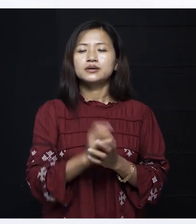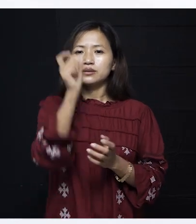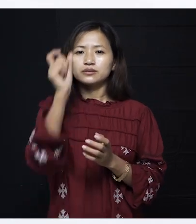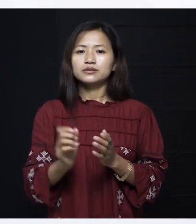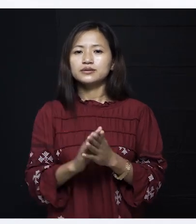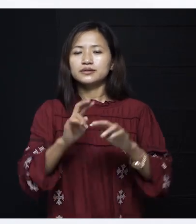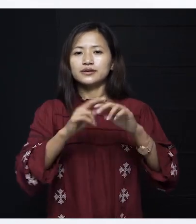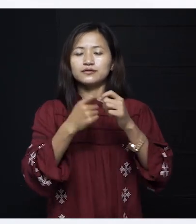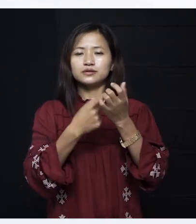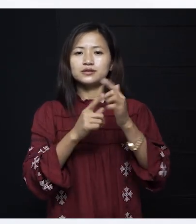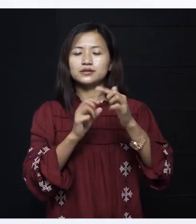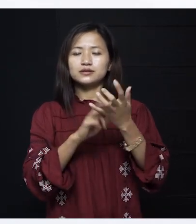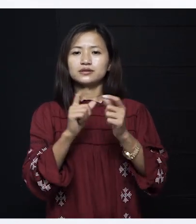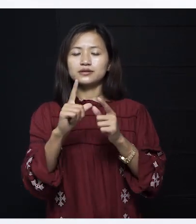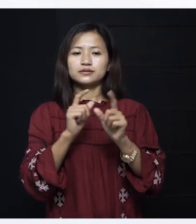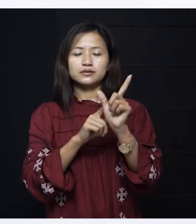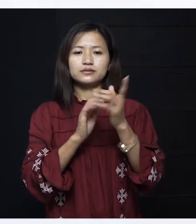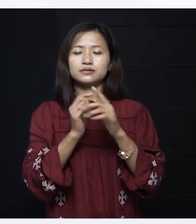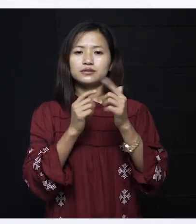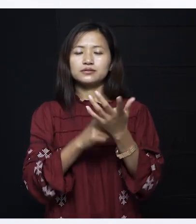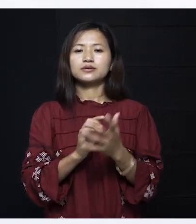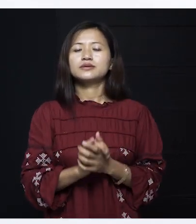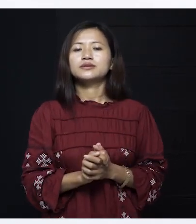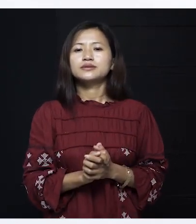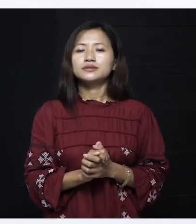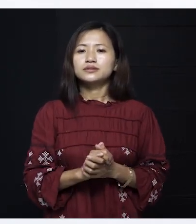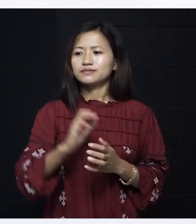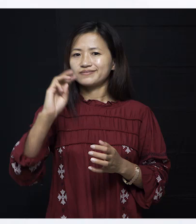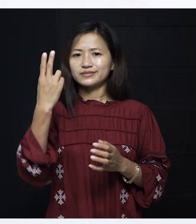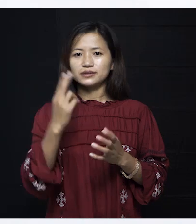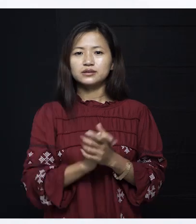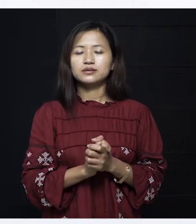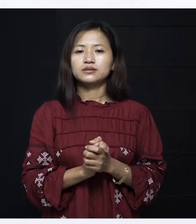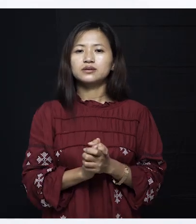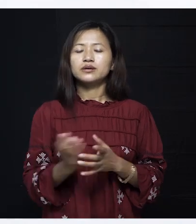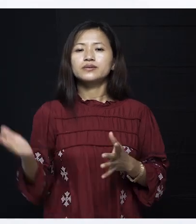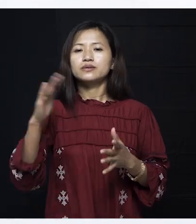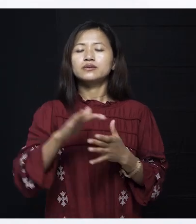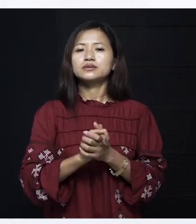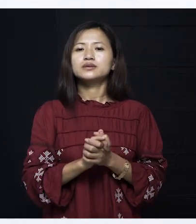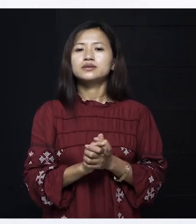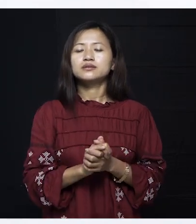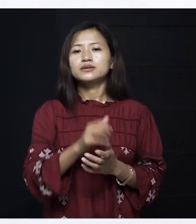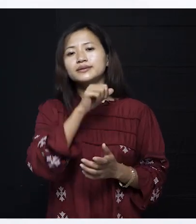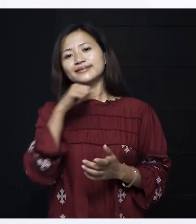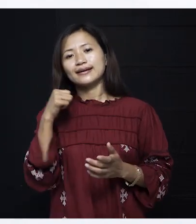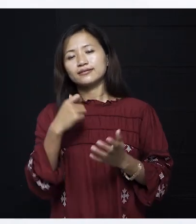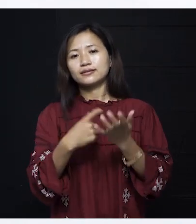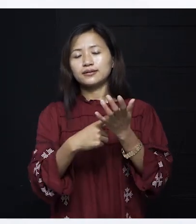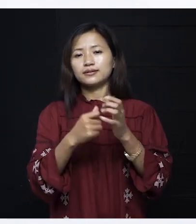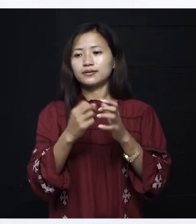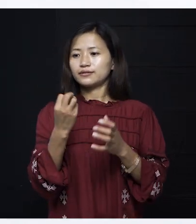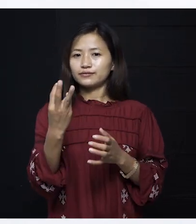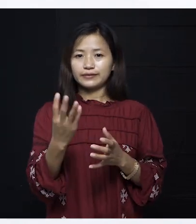the fertility, okay? Then the second one is, we call it as the death rate, that